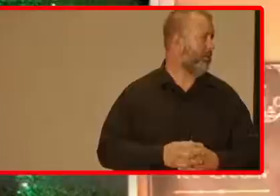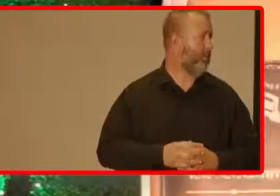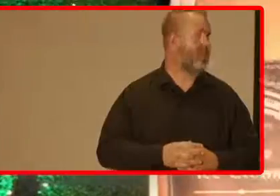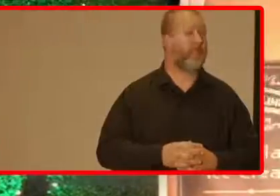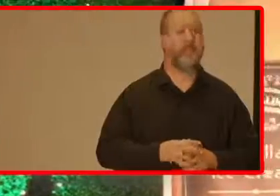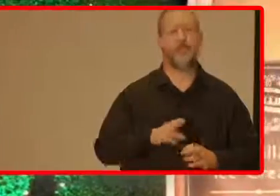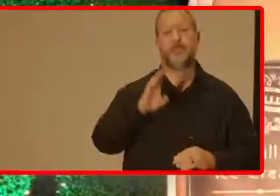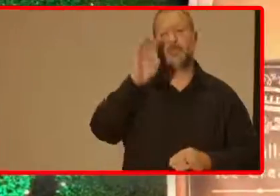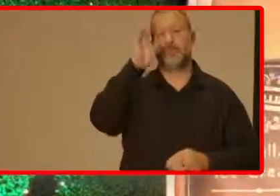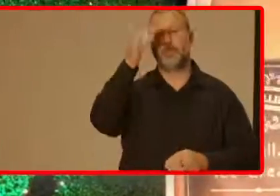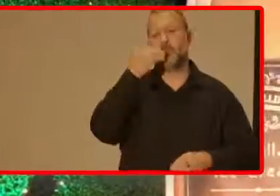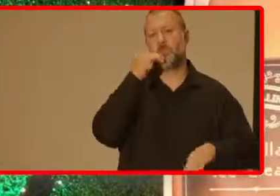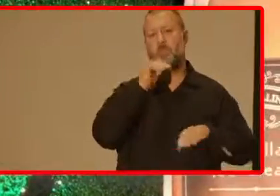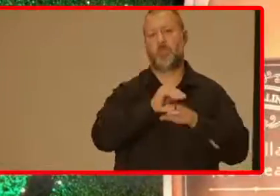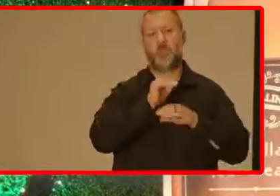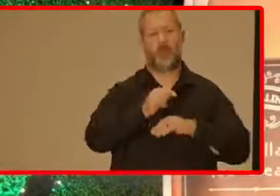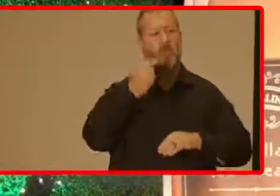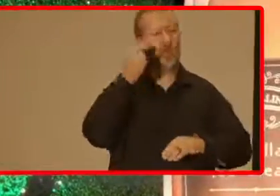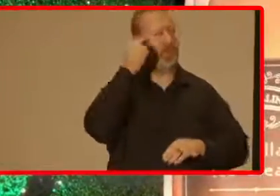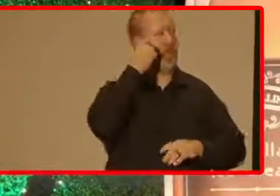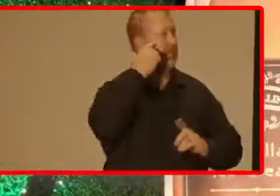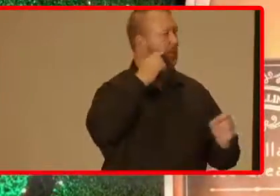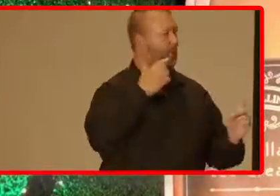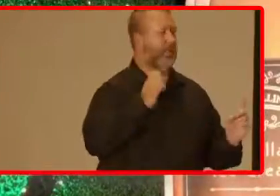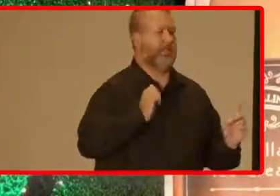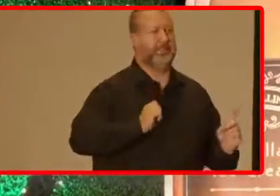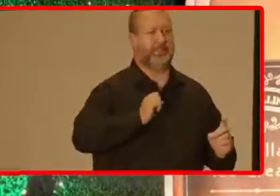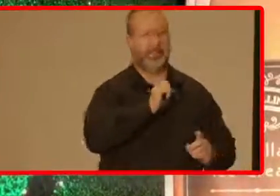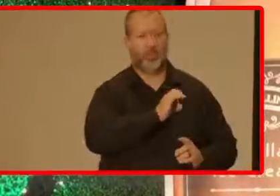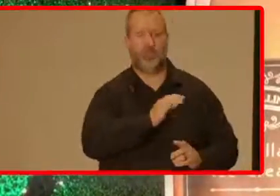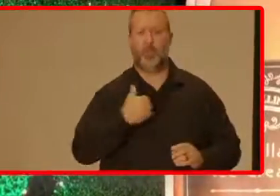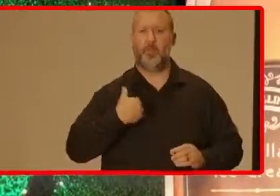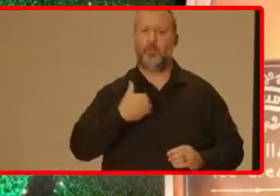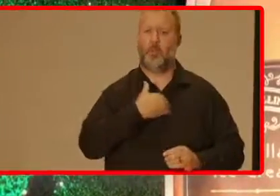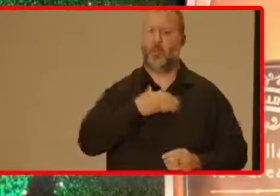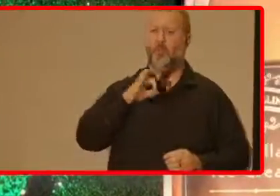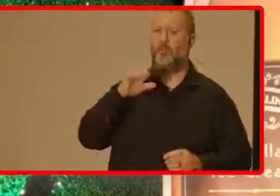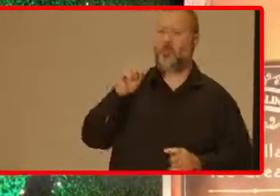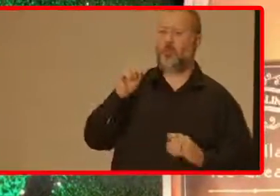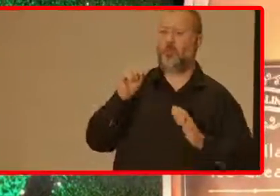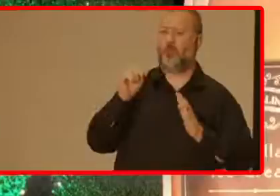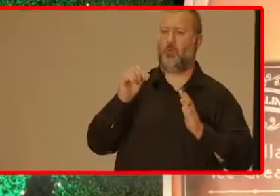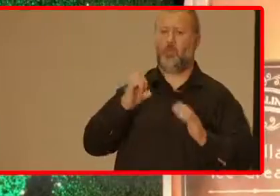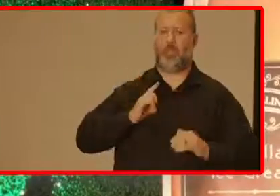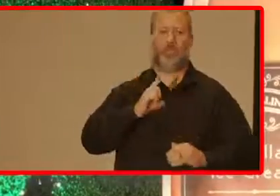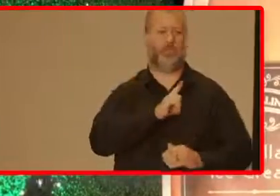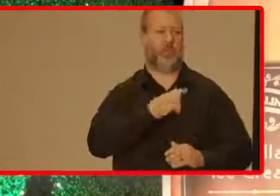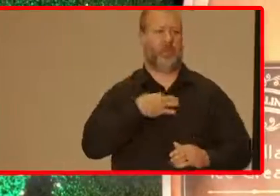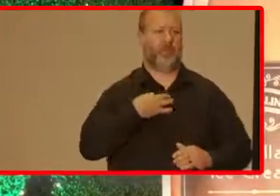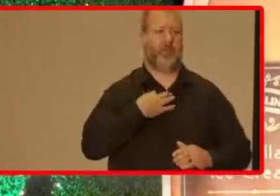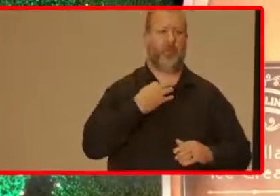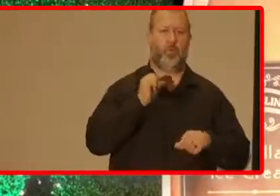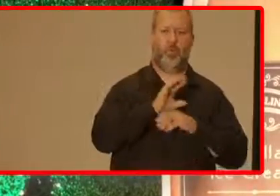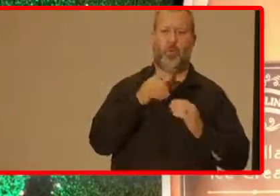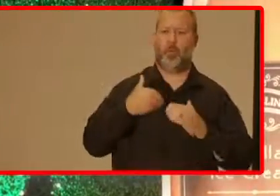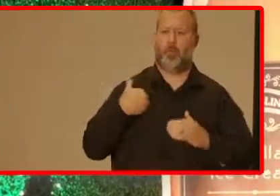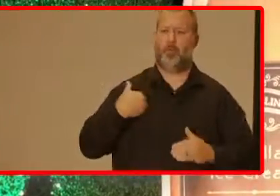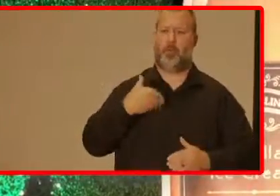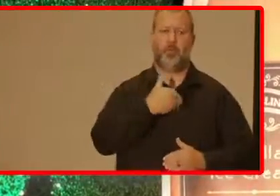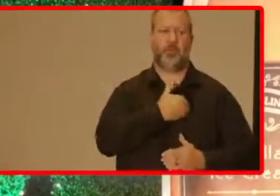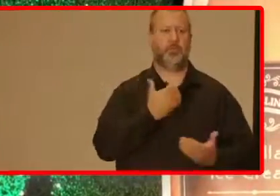Hello, good evening, Governor DeSantis, Senator Galvano, members of the Florida Legislature, volunteers, and all the members of